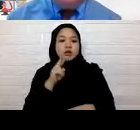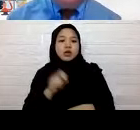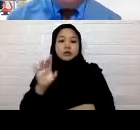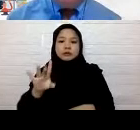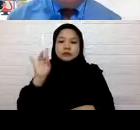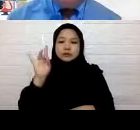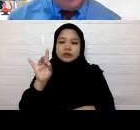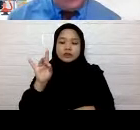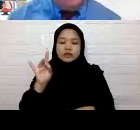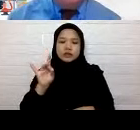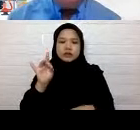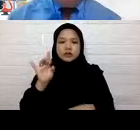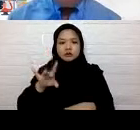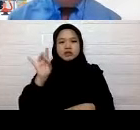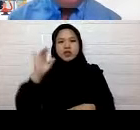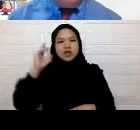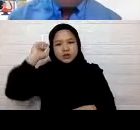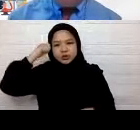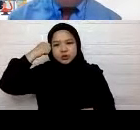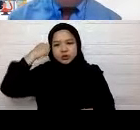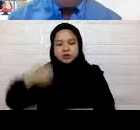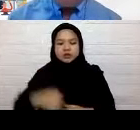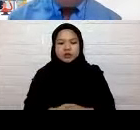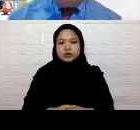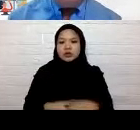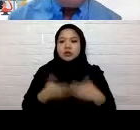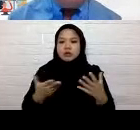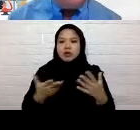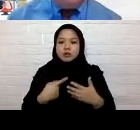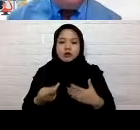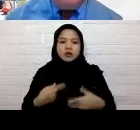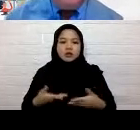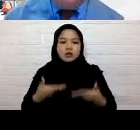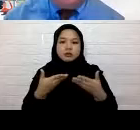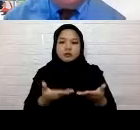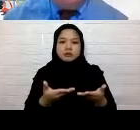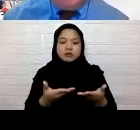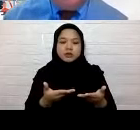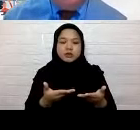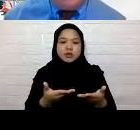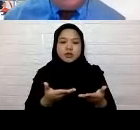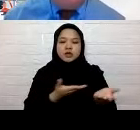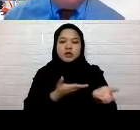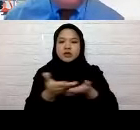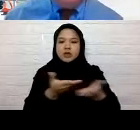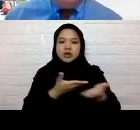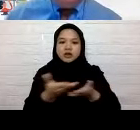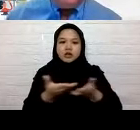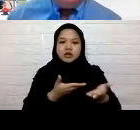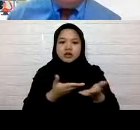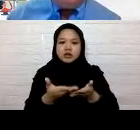child, knowing that the child really should be seen in person, but you do not have